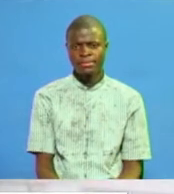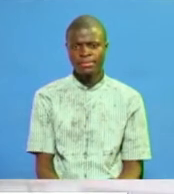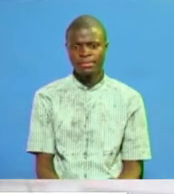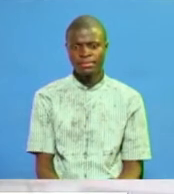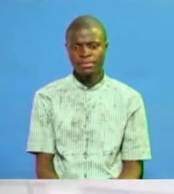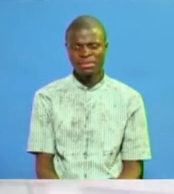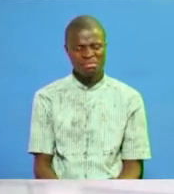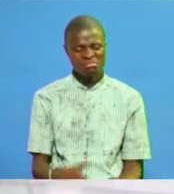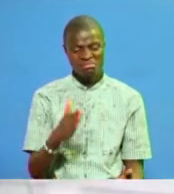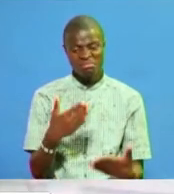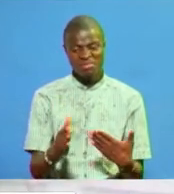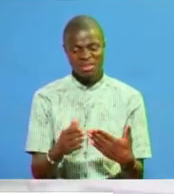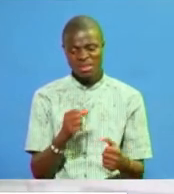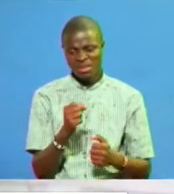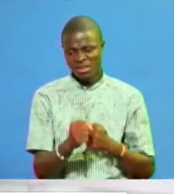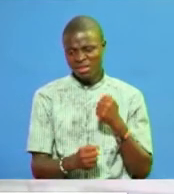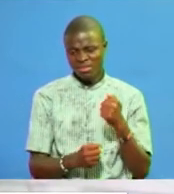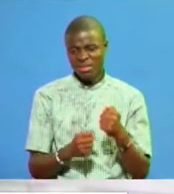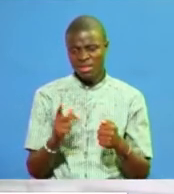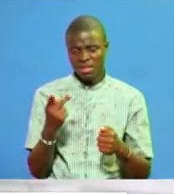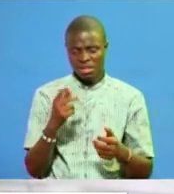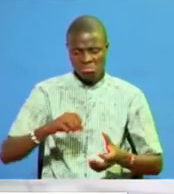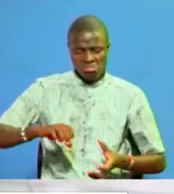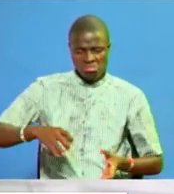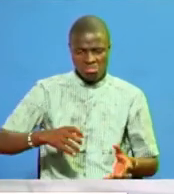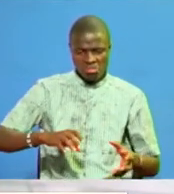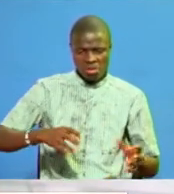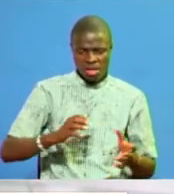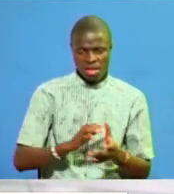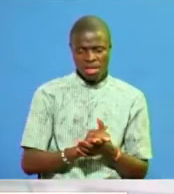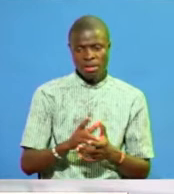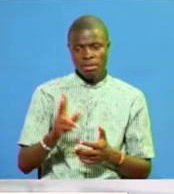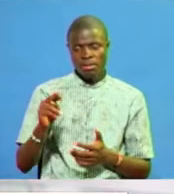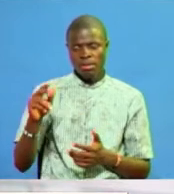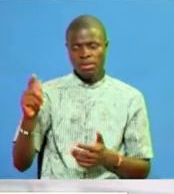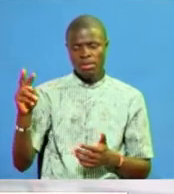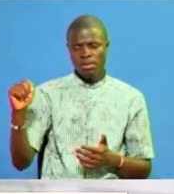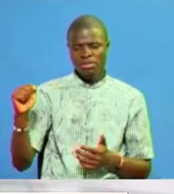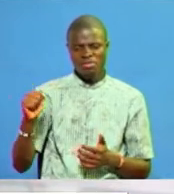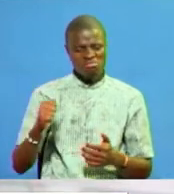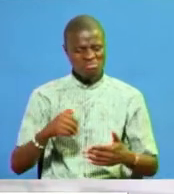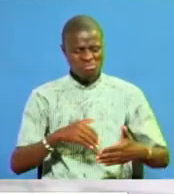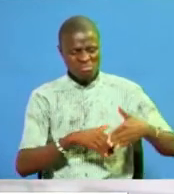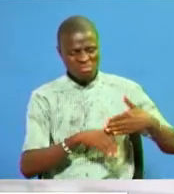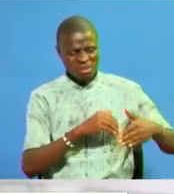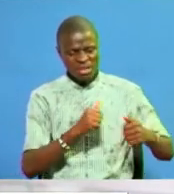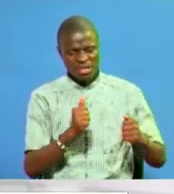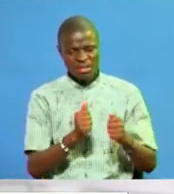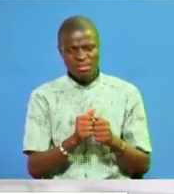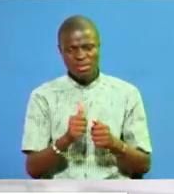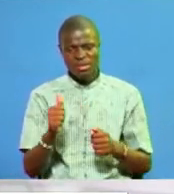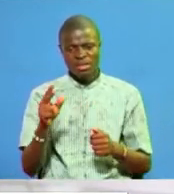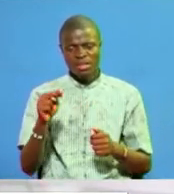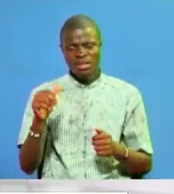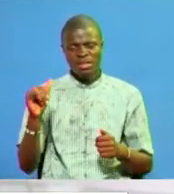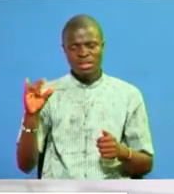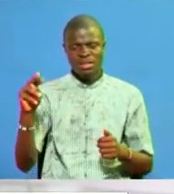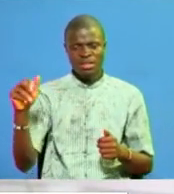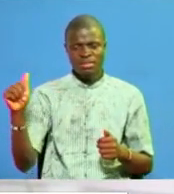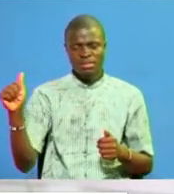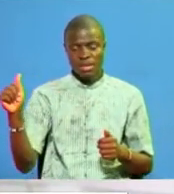And finally, in sports, Kenya Rugby Union KRU has entered into a partnership with Alimali Sports Management to